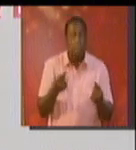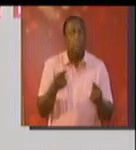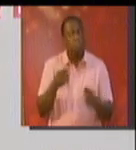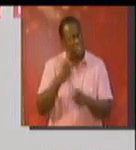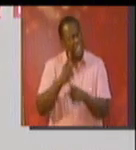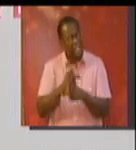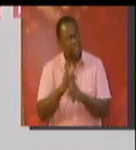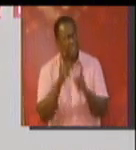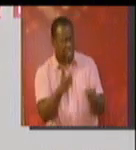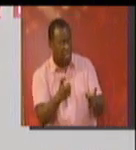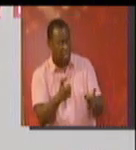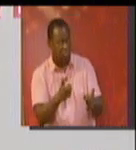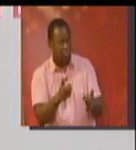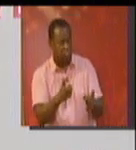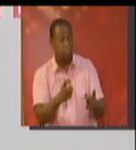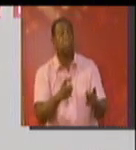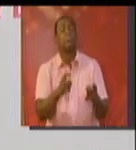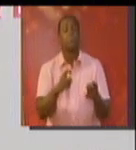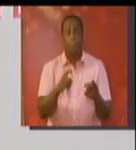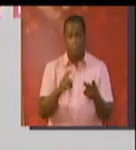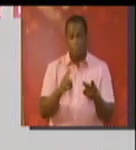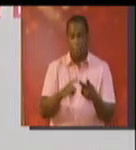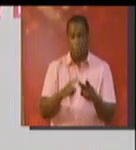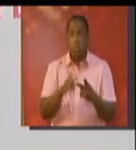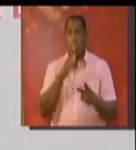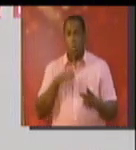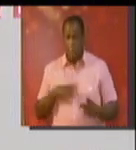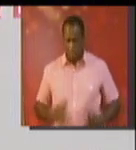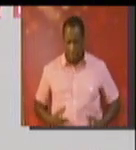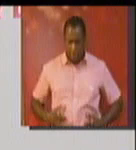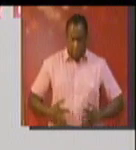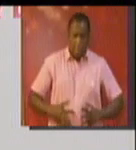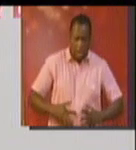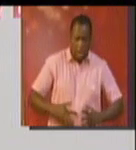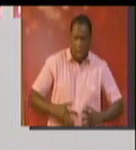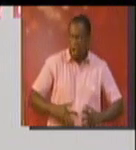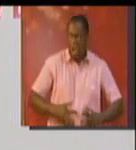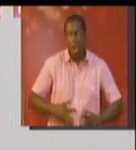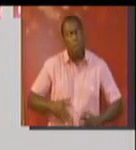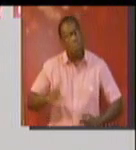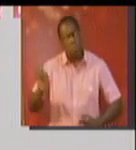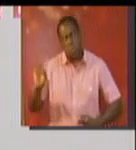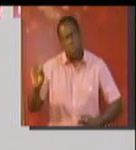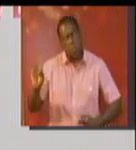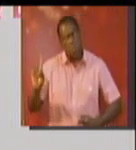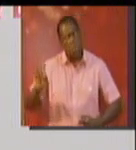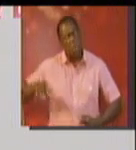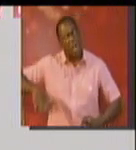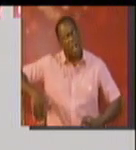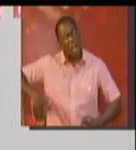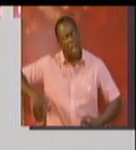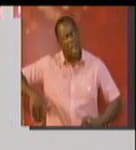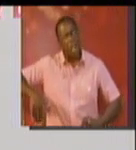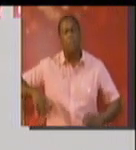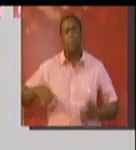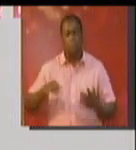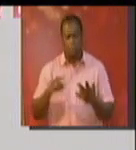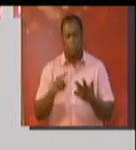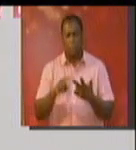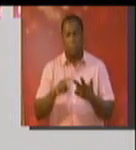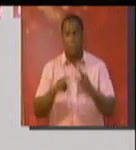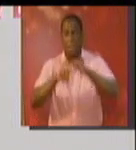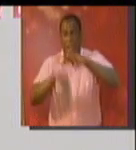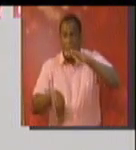to, they are not recommending for use in the pregnant population at this time. They are not recommending use for persons under 16 years